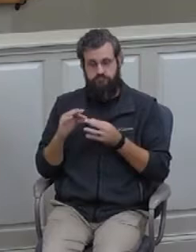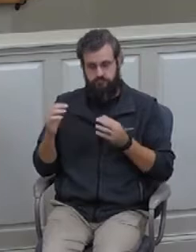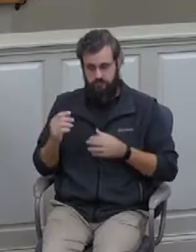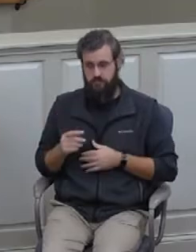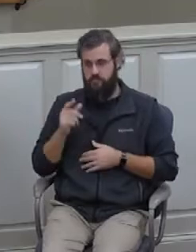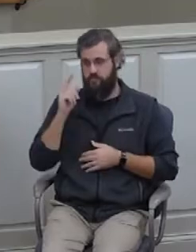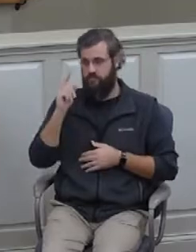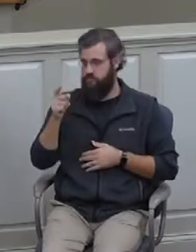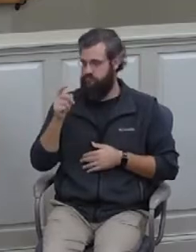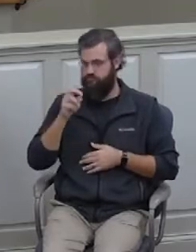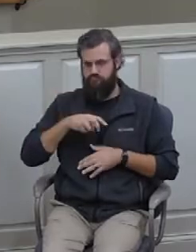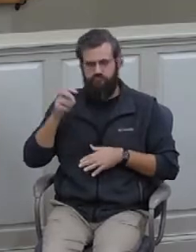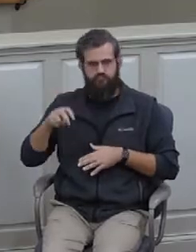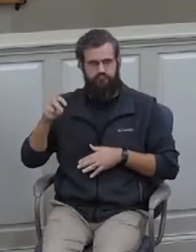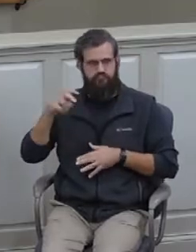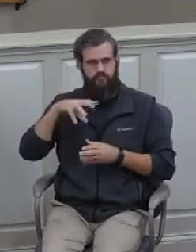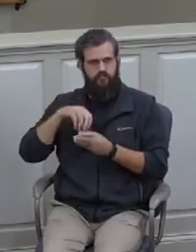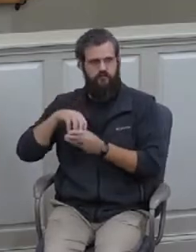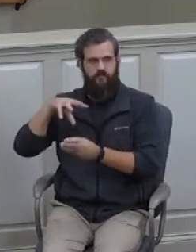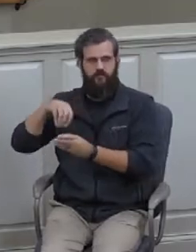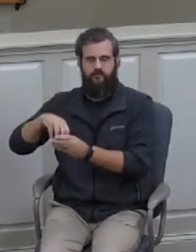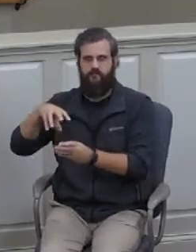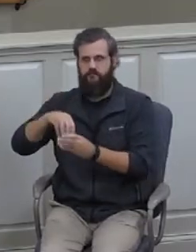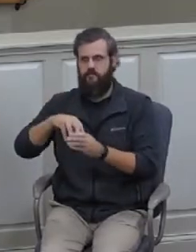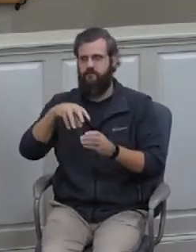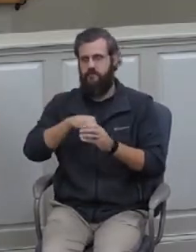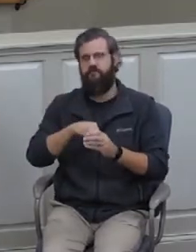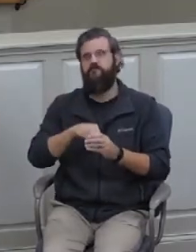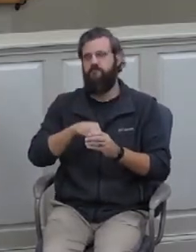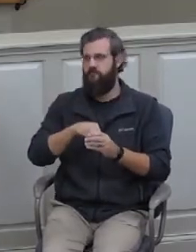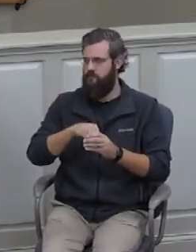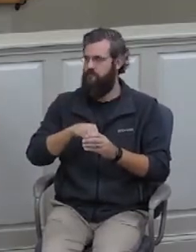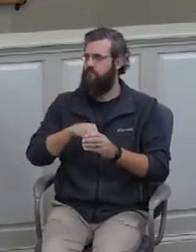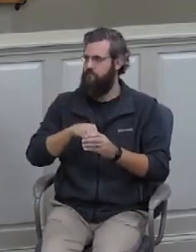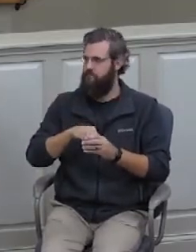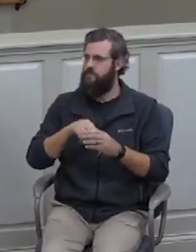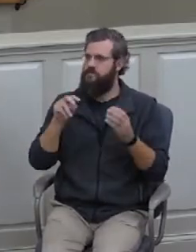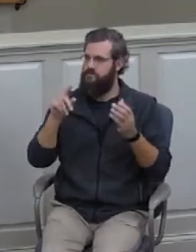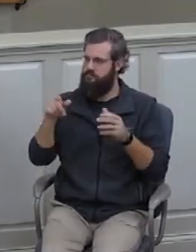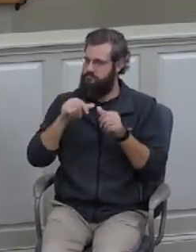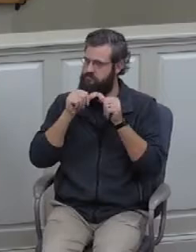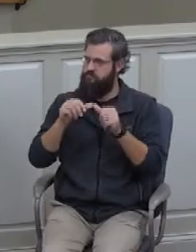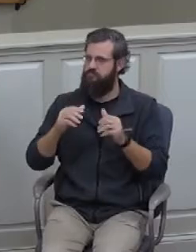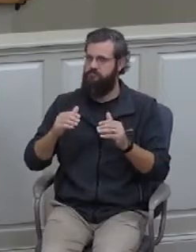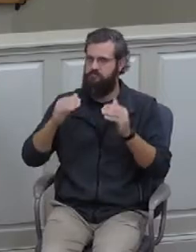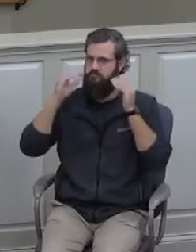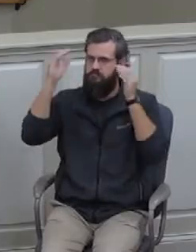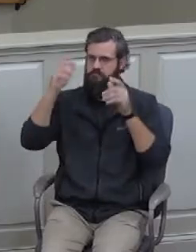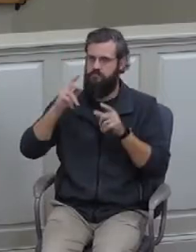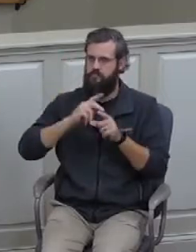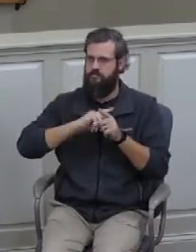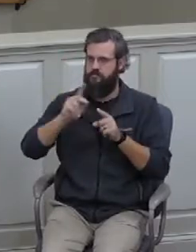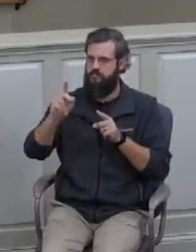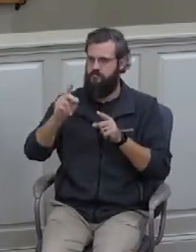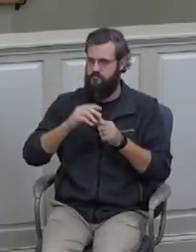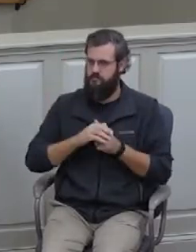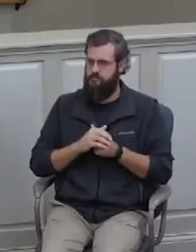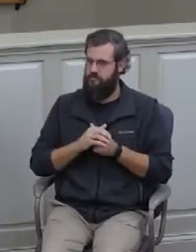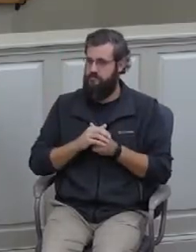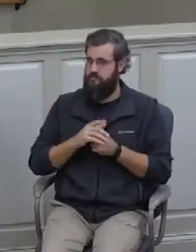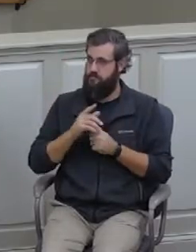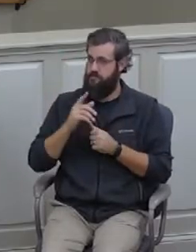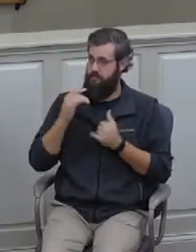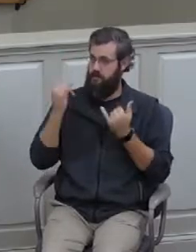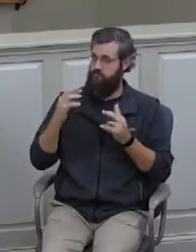been and whatever you've been involved in, you've always maintained that high level of professionalism. And so as you leave